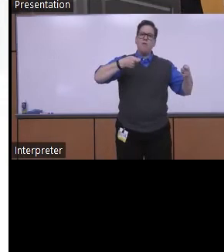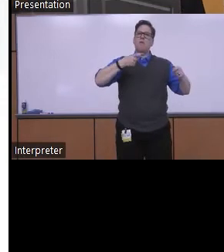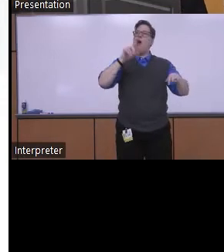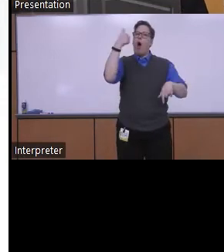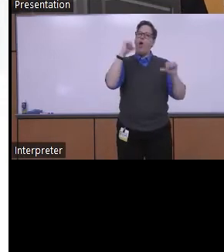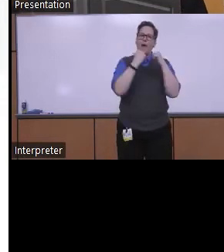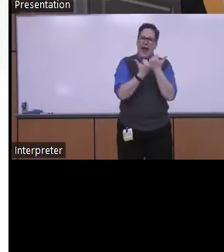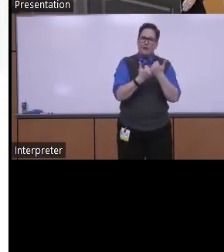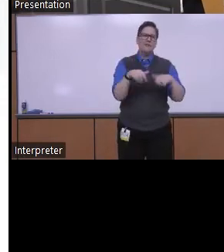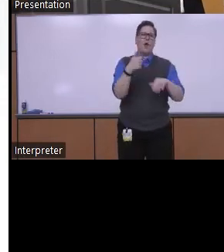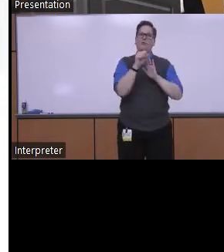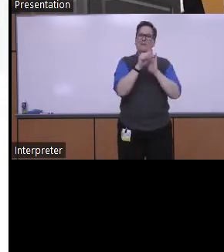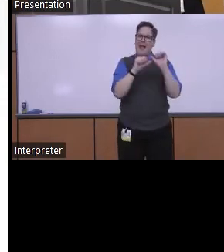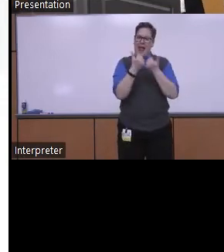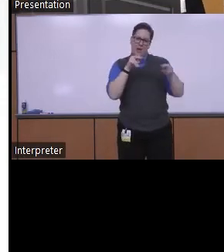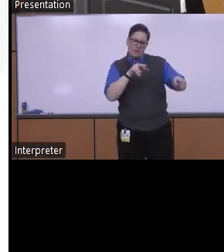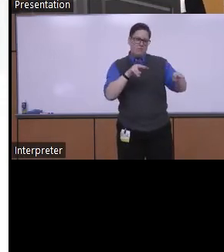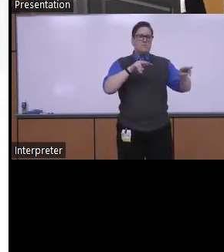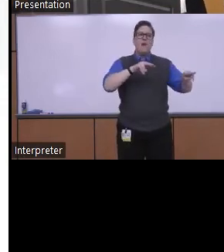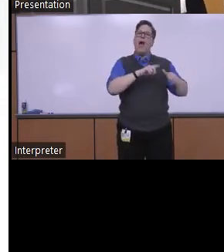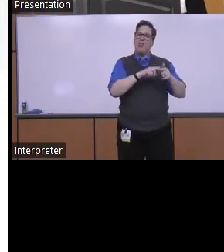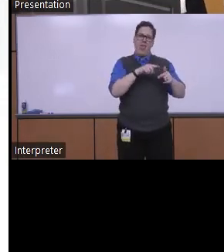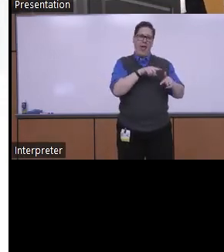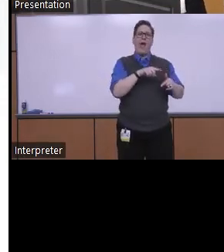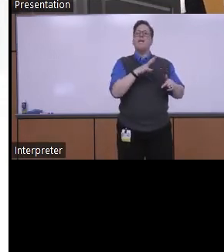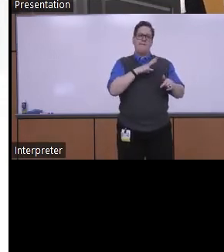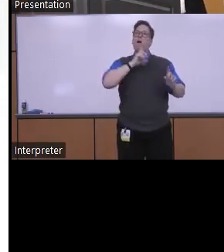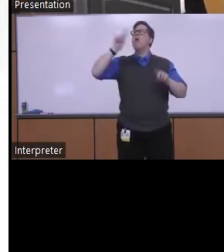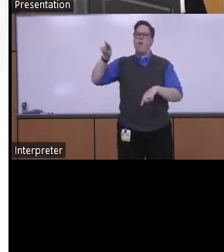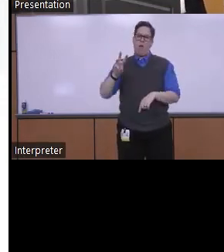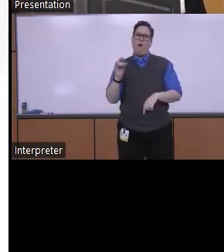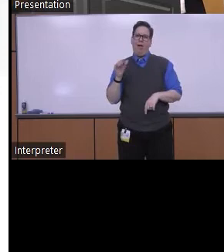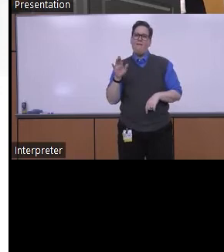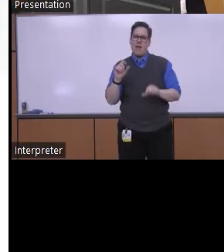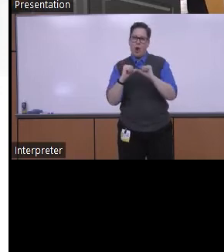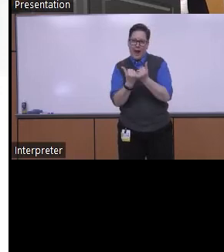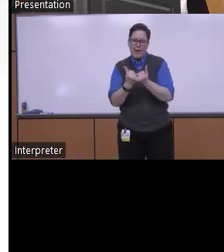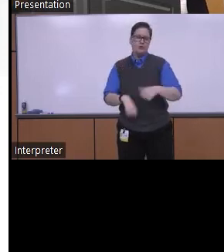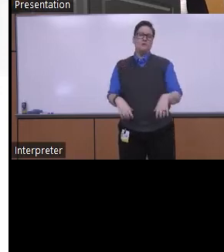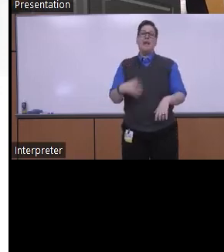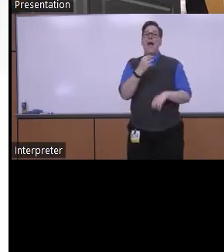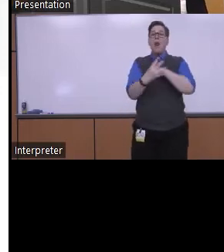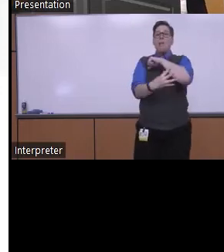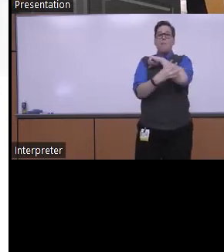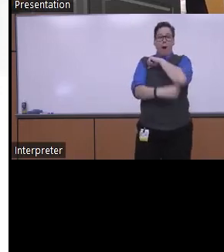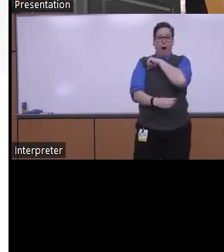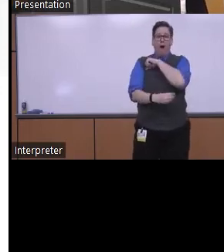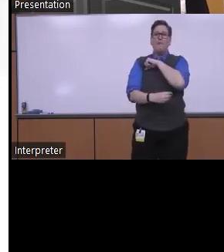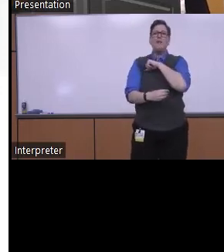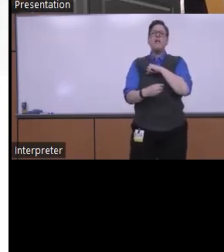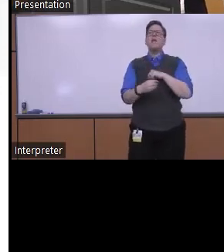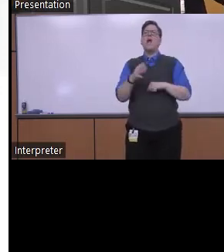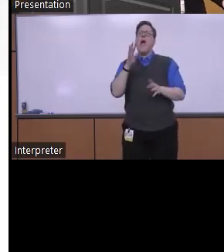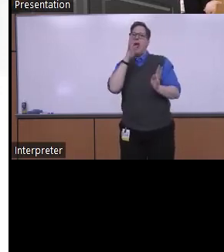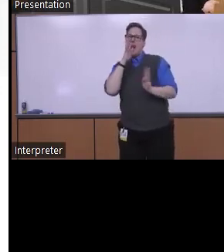other agencies of the state and are more likely to come to the attention of child welfare agencies. Second, poverty is often conflated with neglect. A kid who